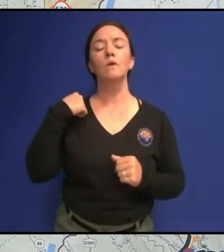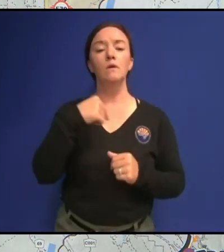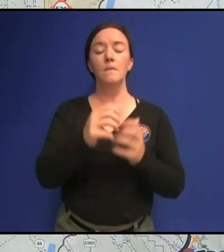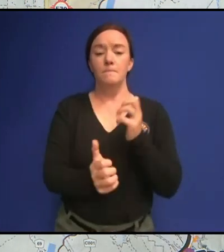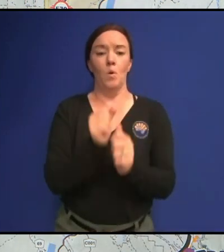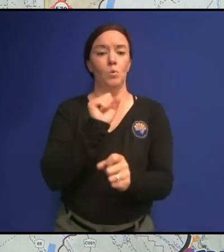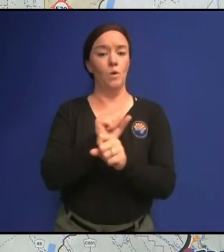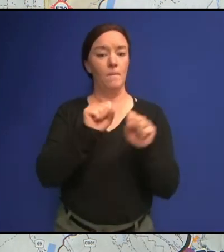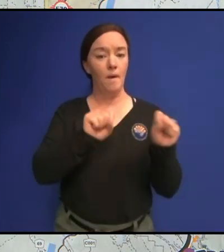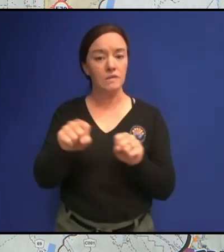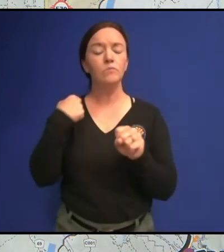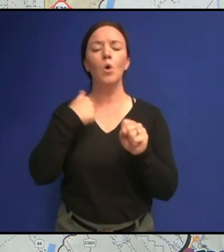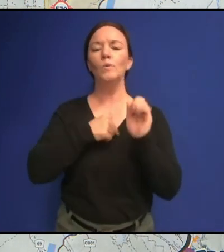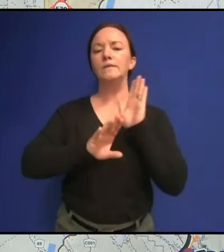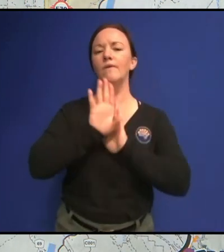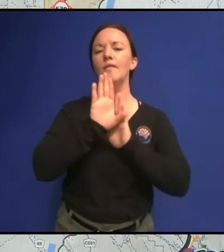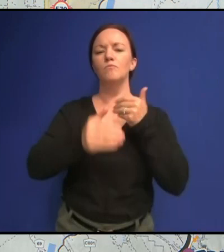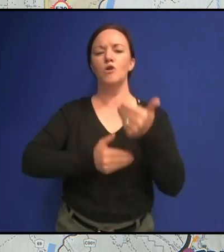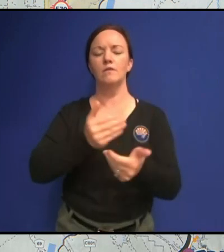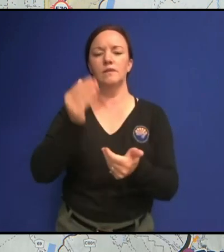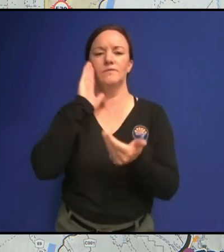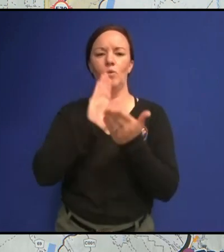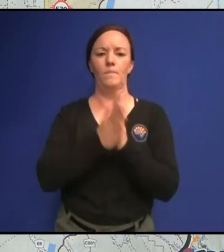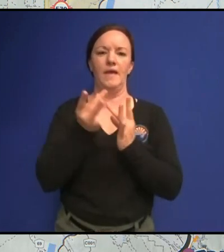that means that we're going to be